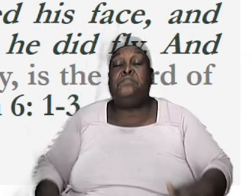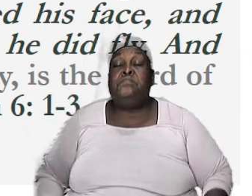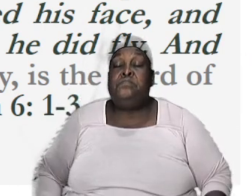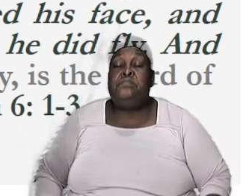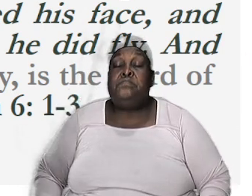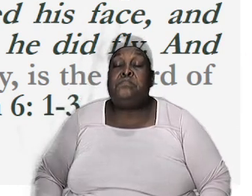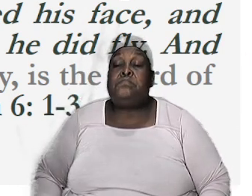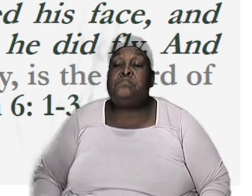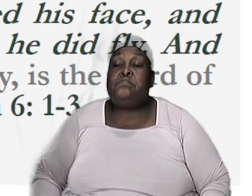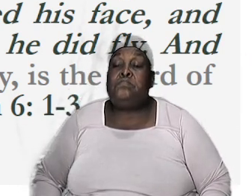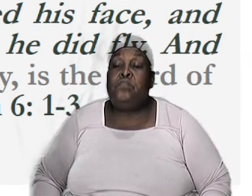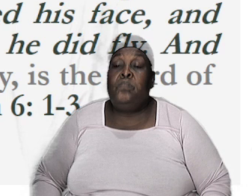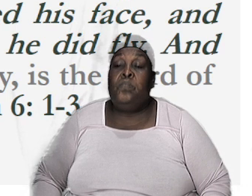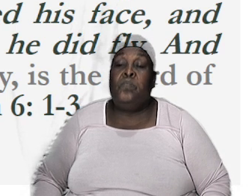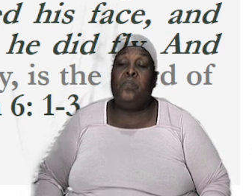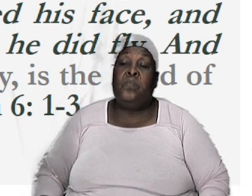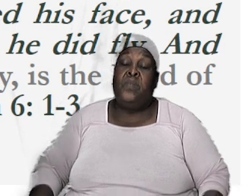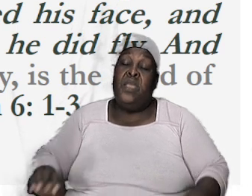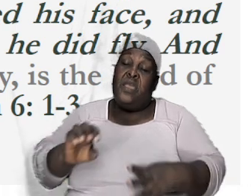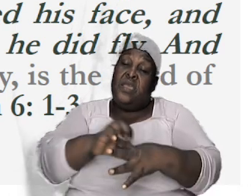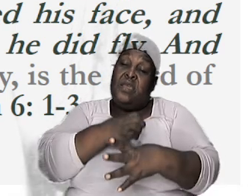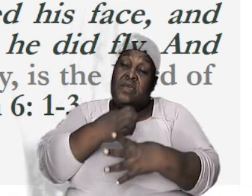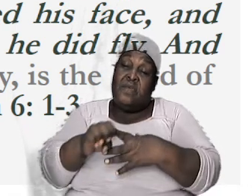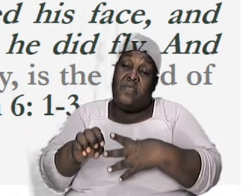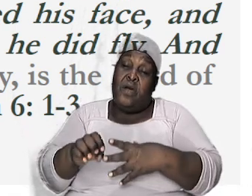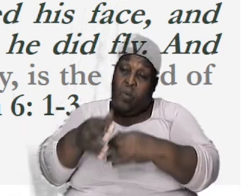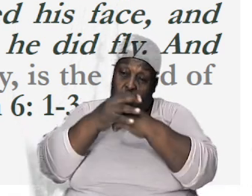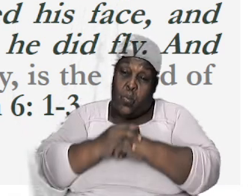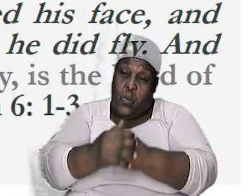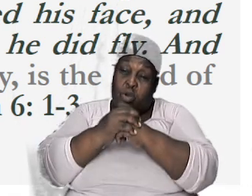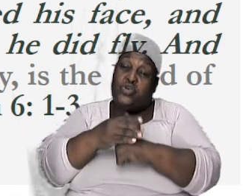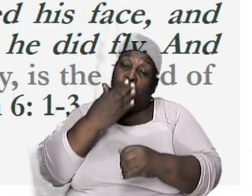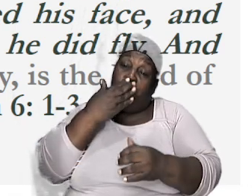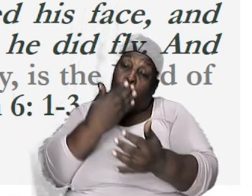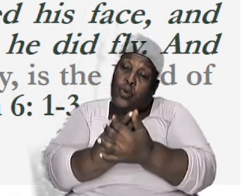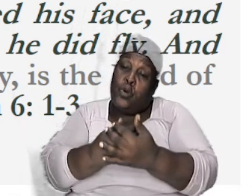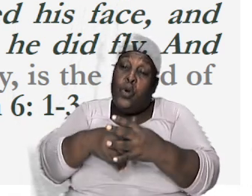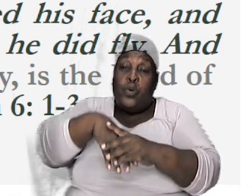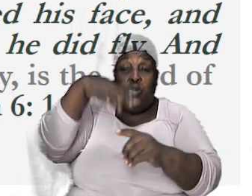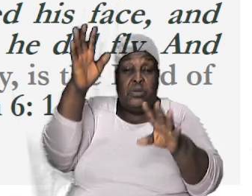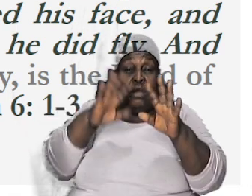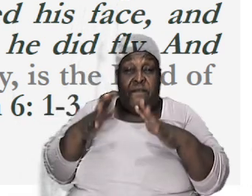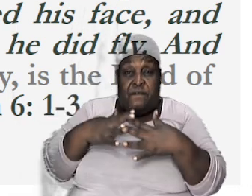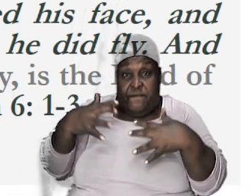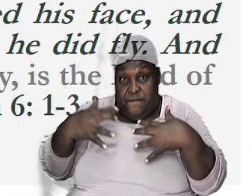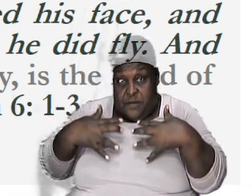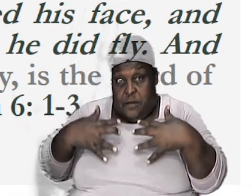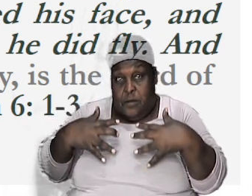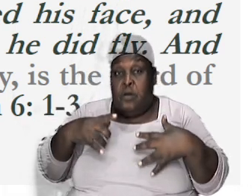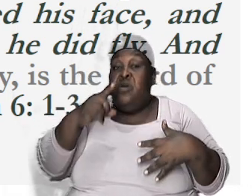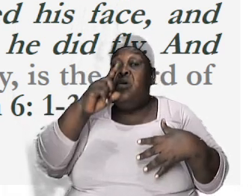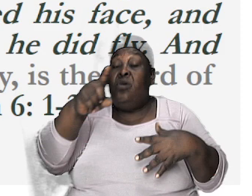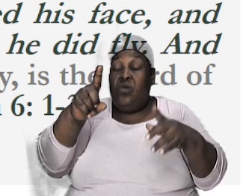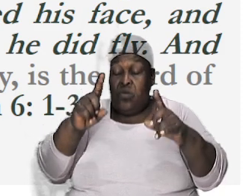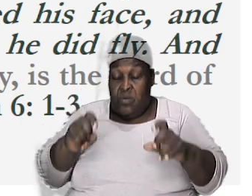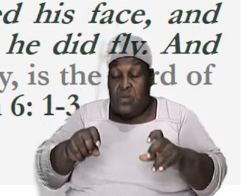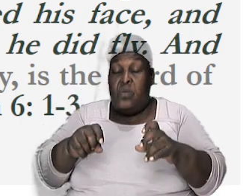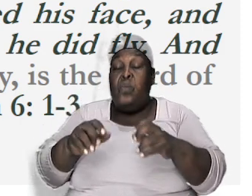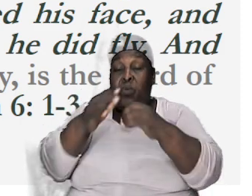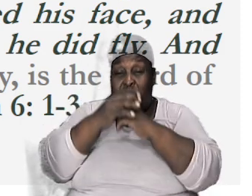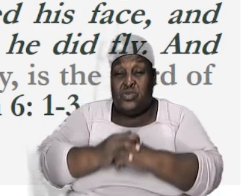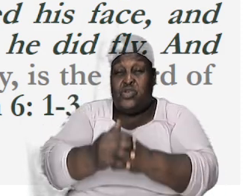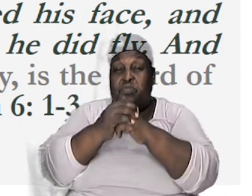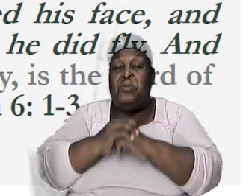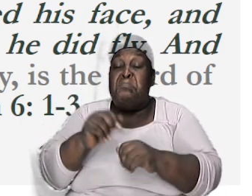But guess what? Is either you worship him good or out of fear you're going to worship? But it doesn't matter. Every being is